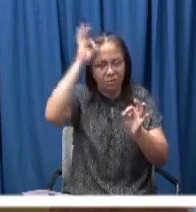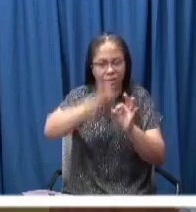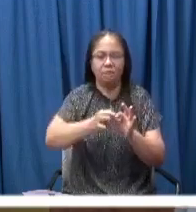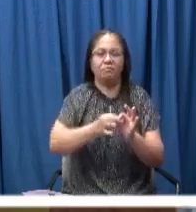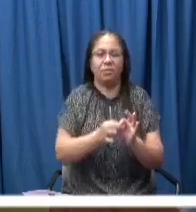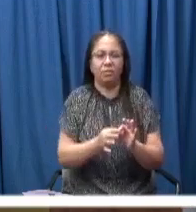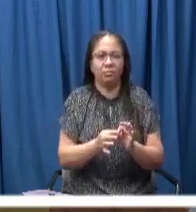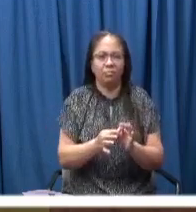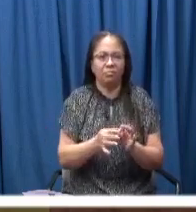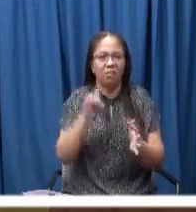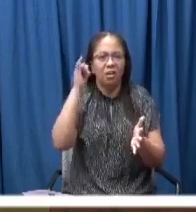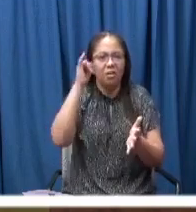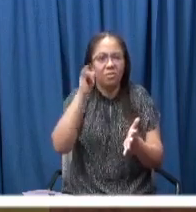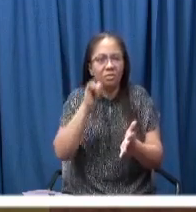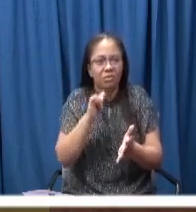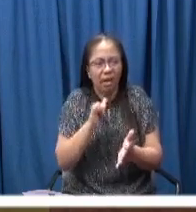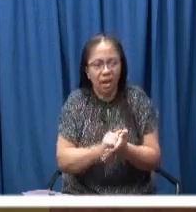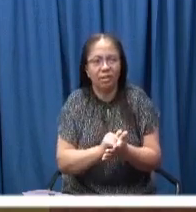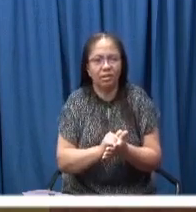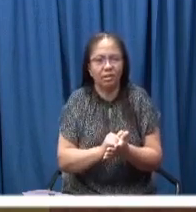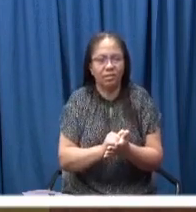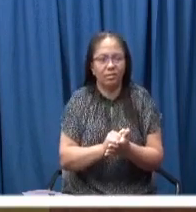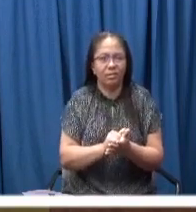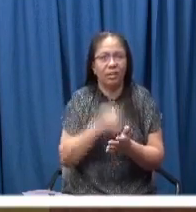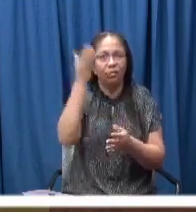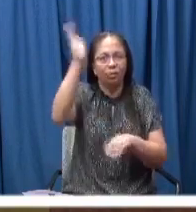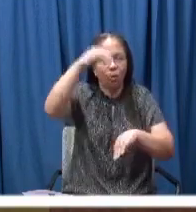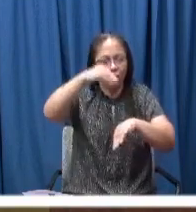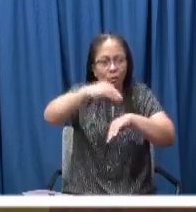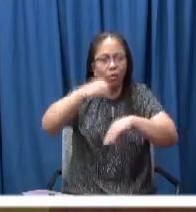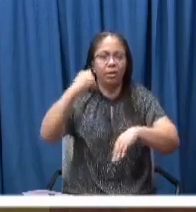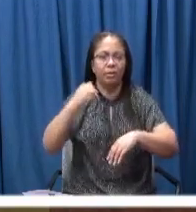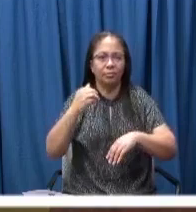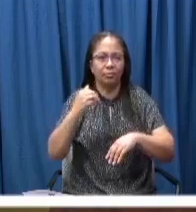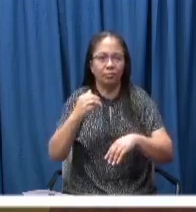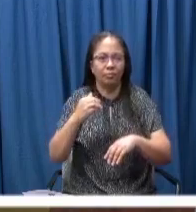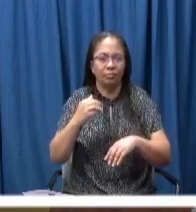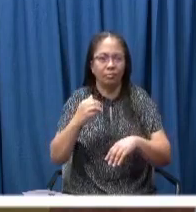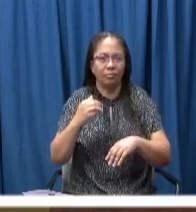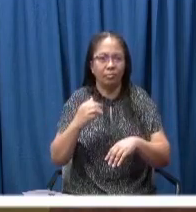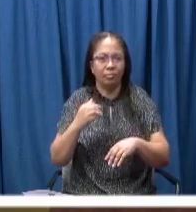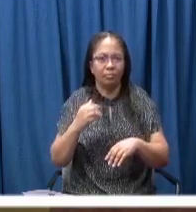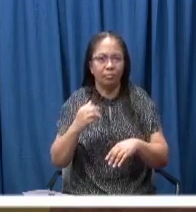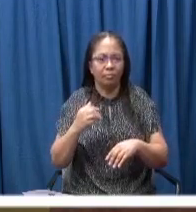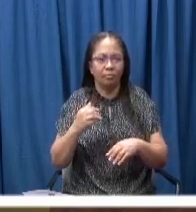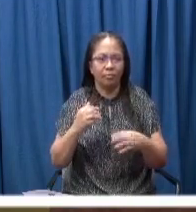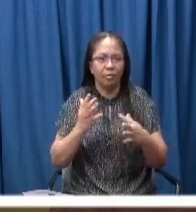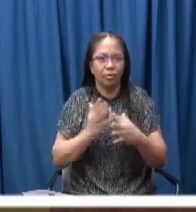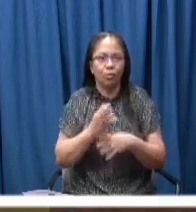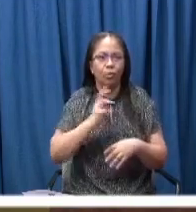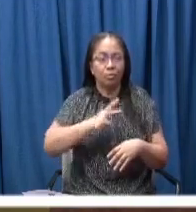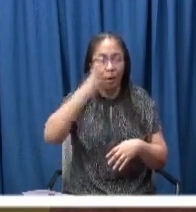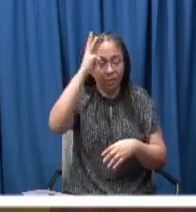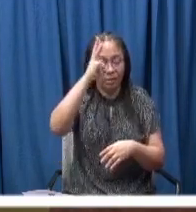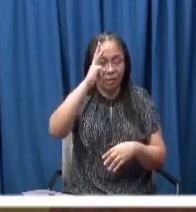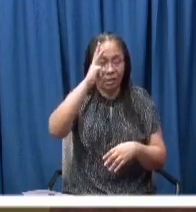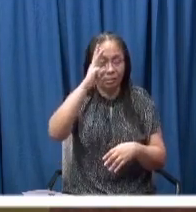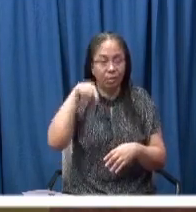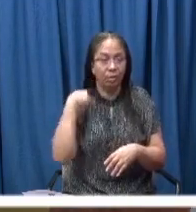That is a core of vocation. And baptism brings us to